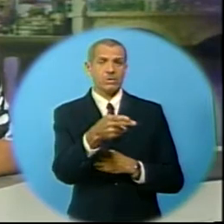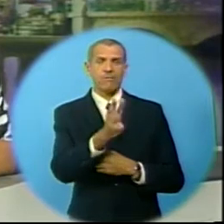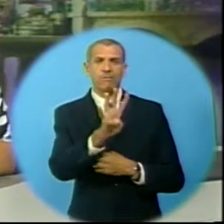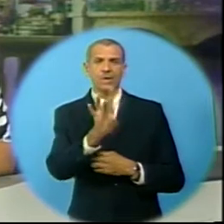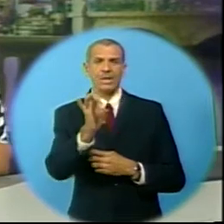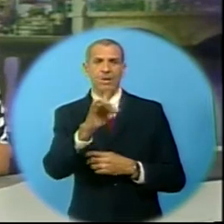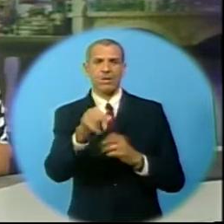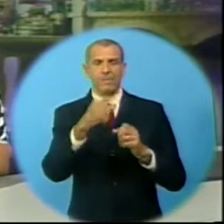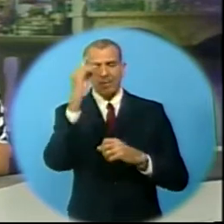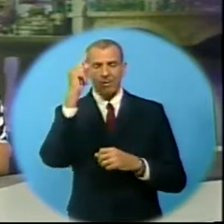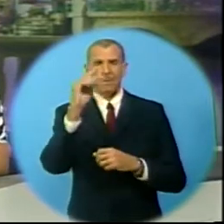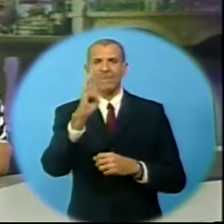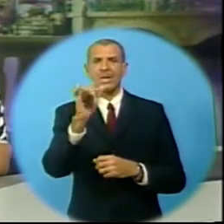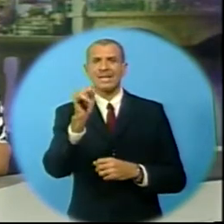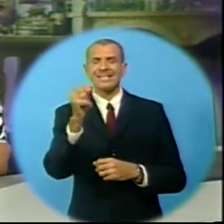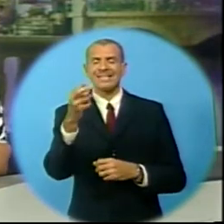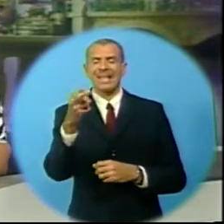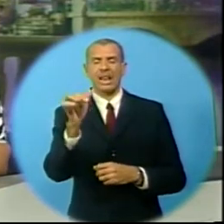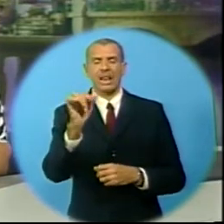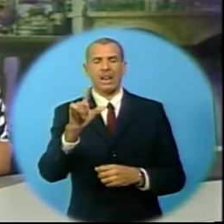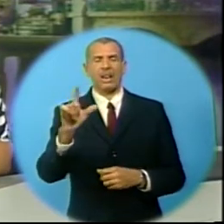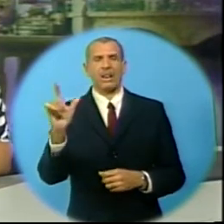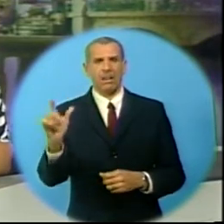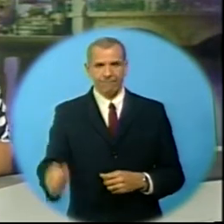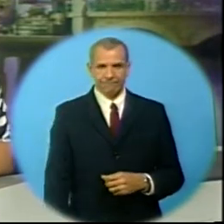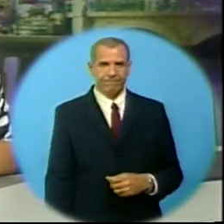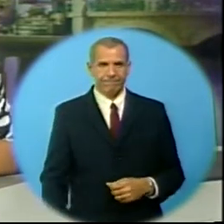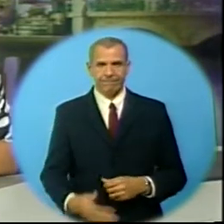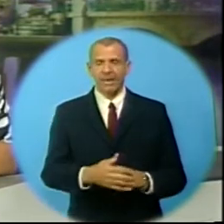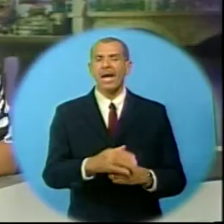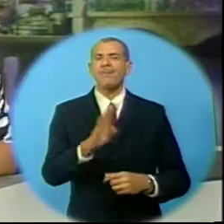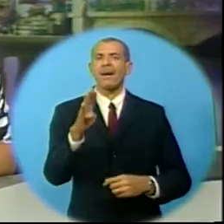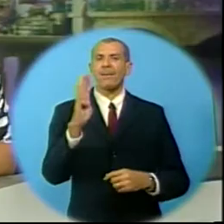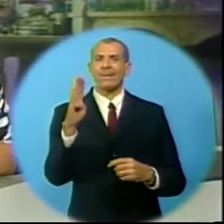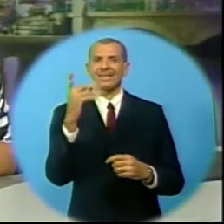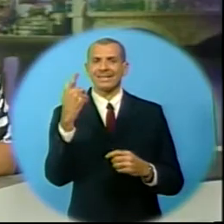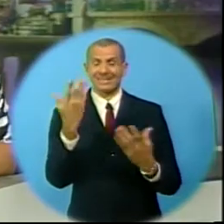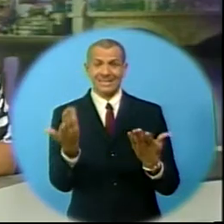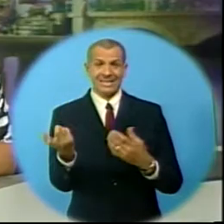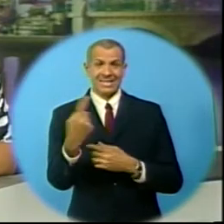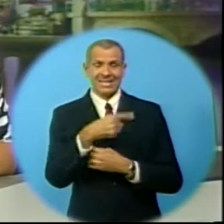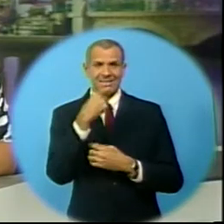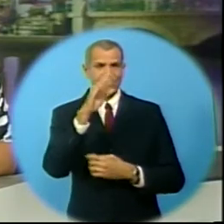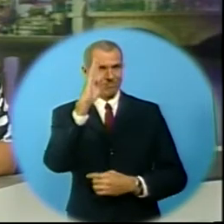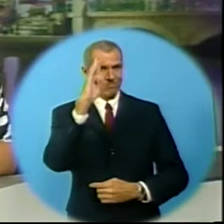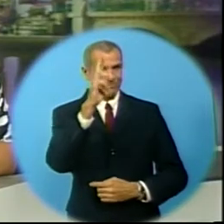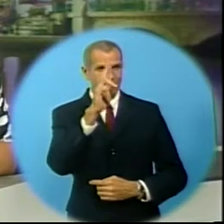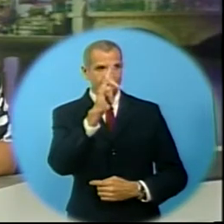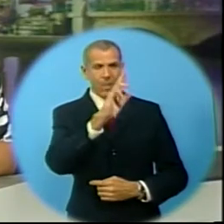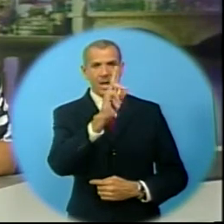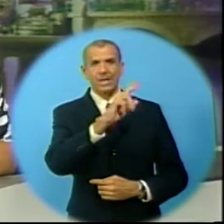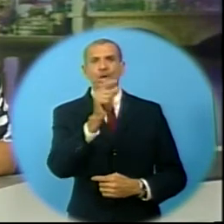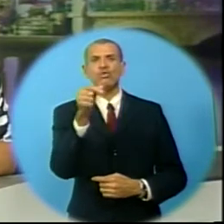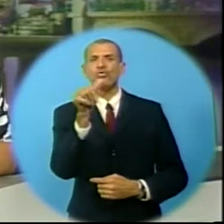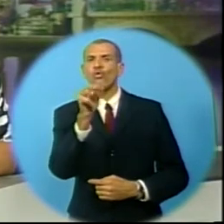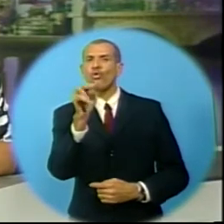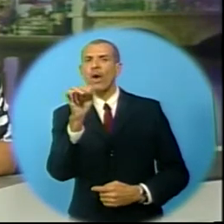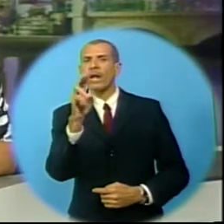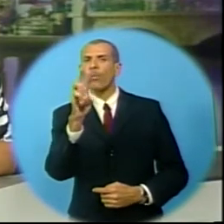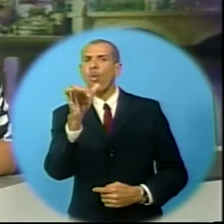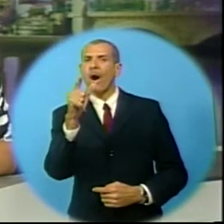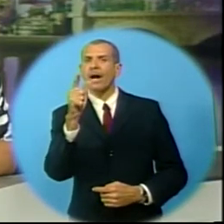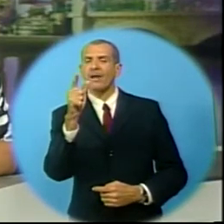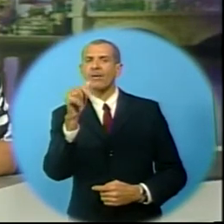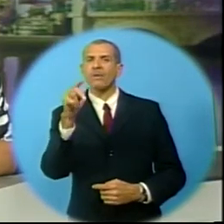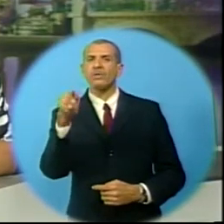from Britainsill in St. Michael. Well, today, Barbadians bade farewell to Evelyn Granny Walcott, the founder of the popular